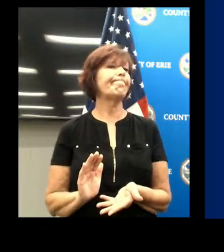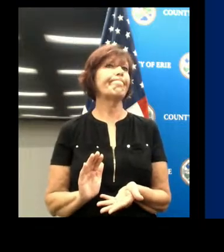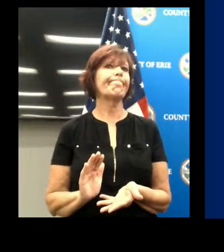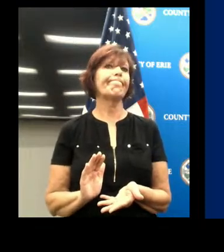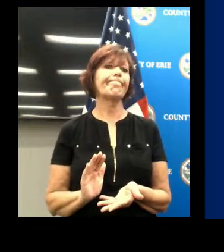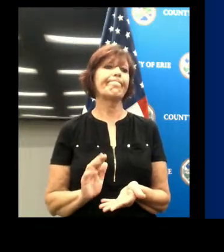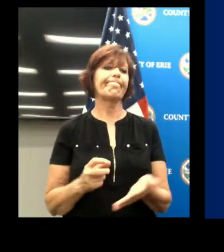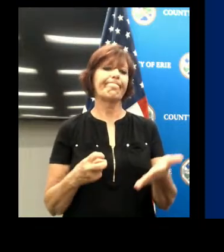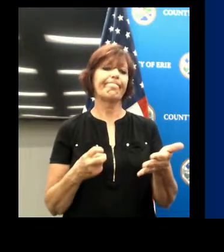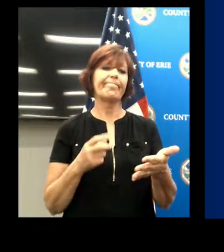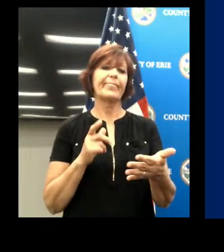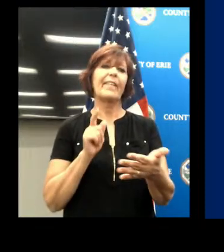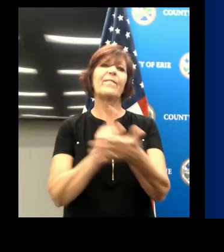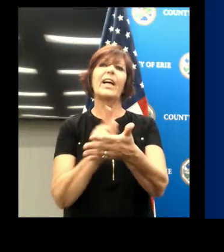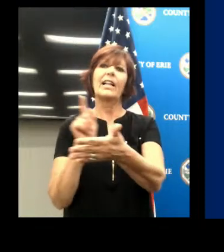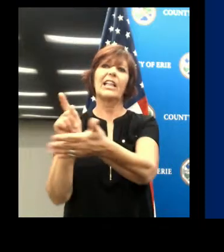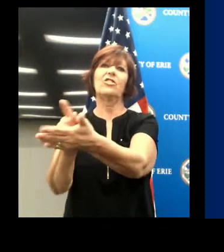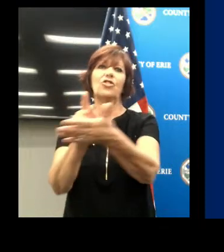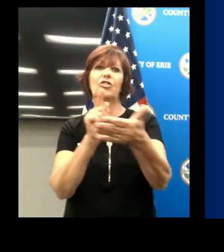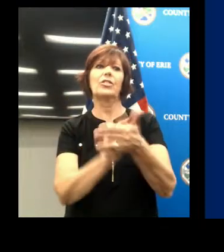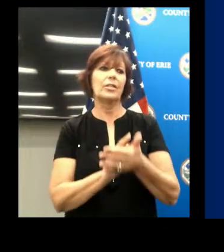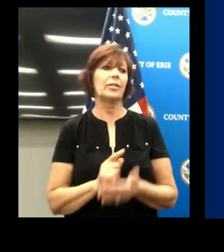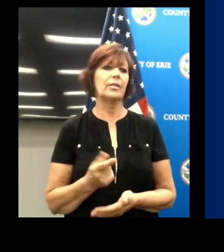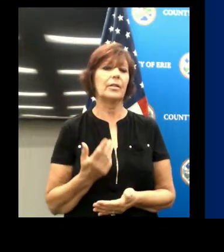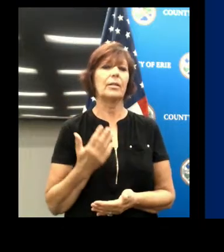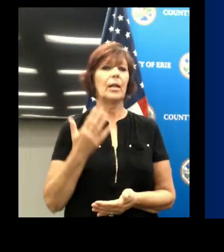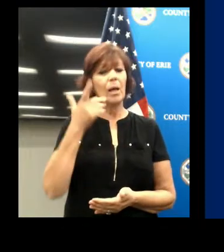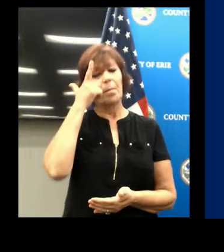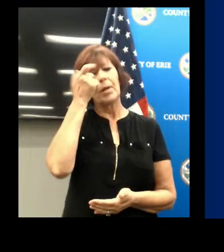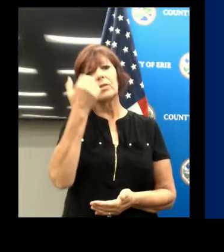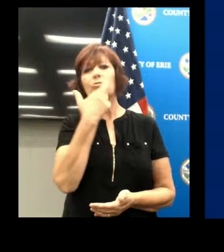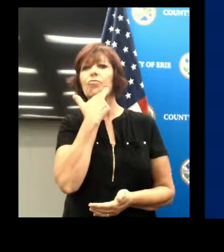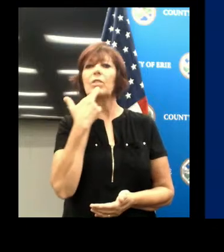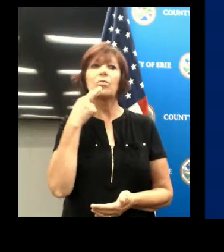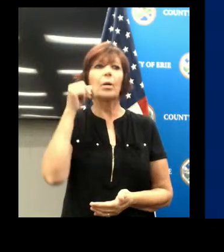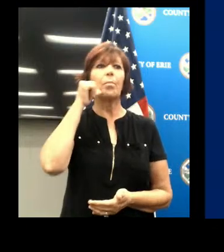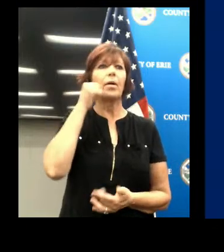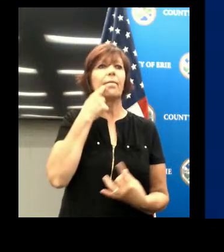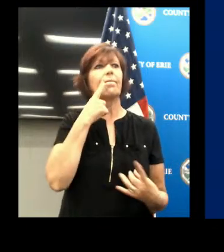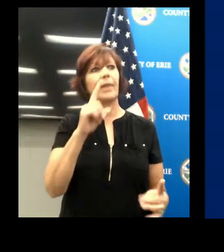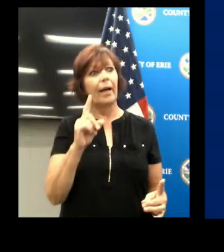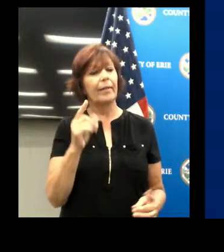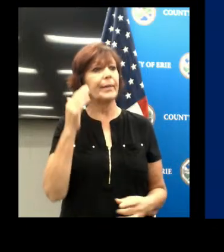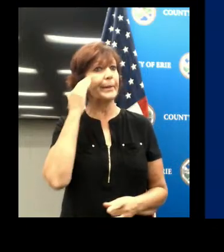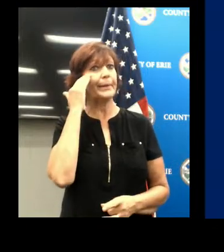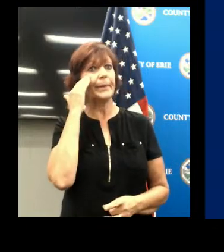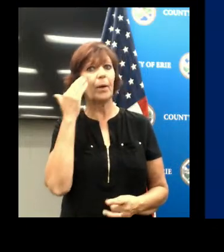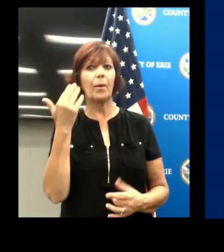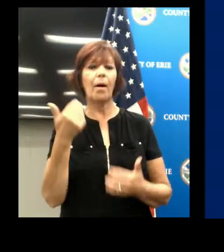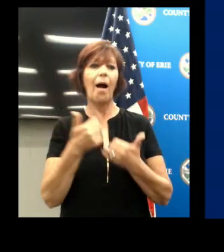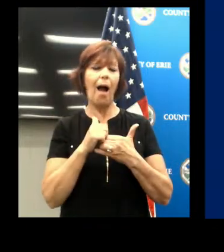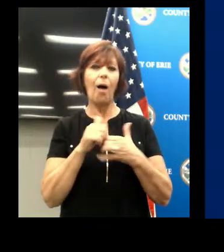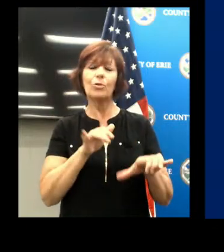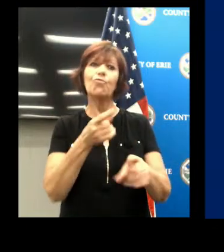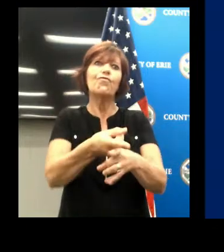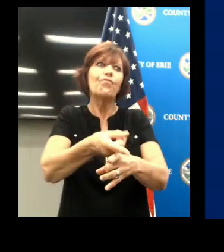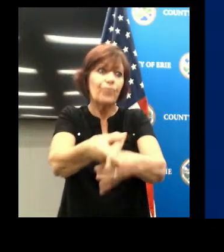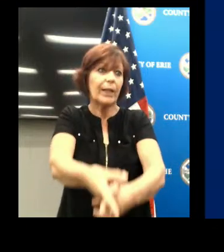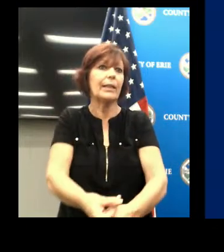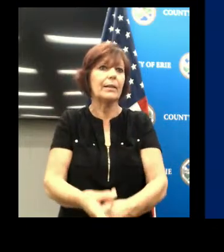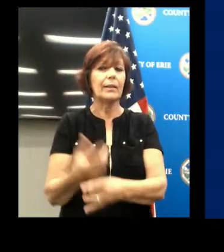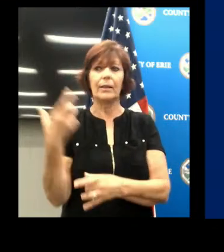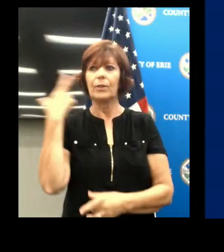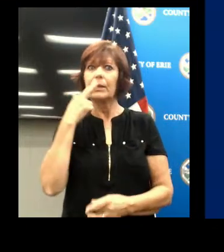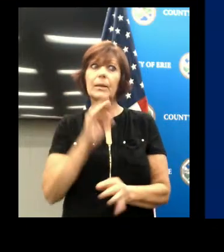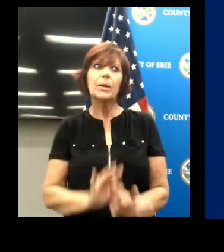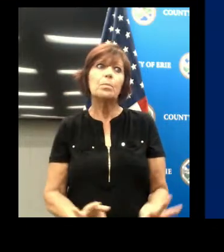violations identified. And I think because restaurants and bars have finally figured out how to do the right thing, realize that it's